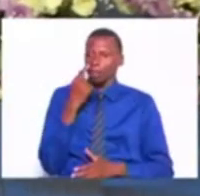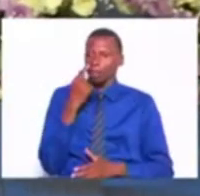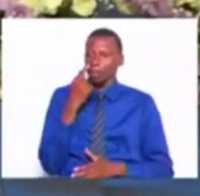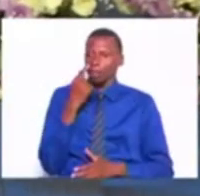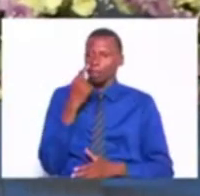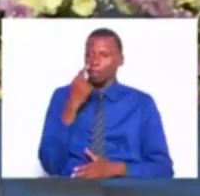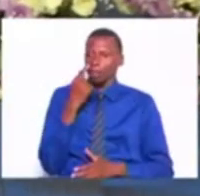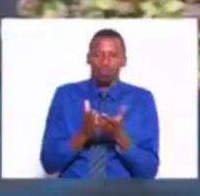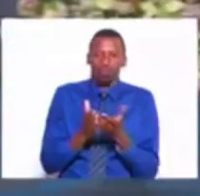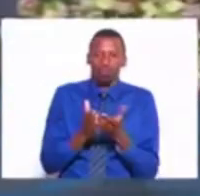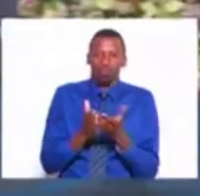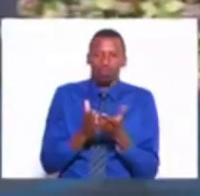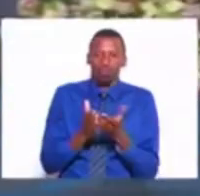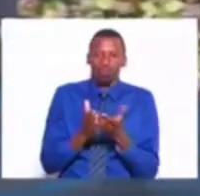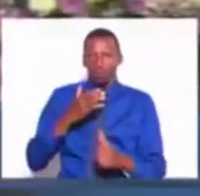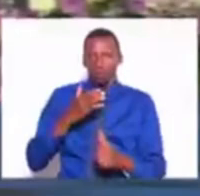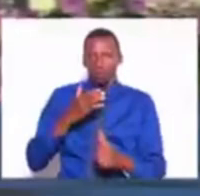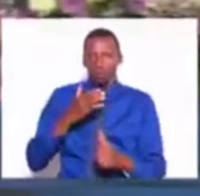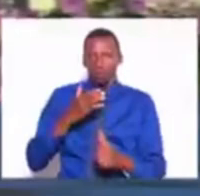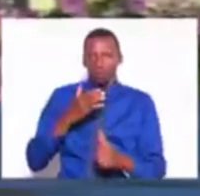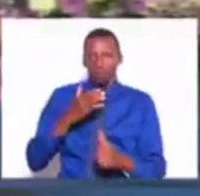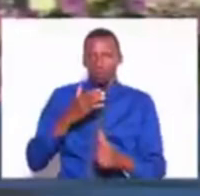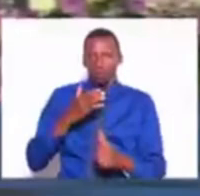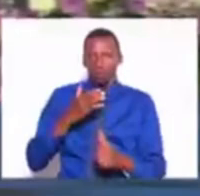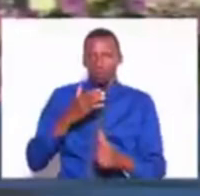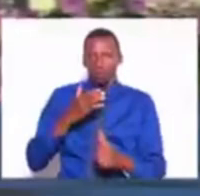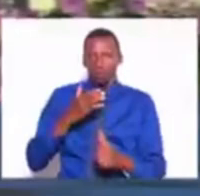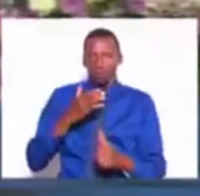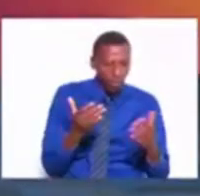action. When something is wrong,